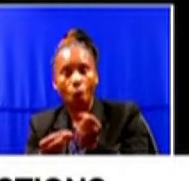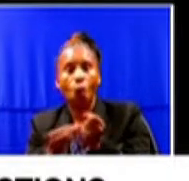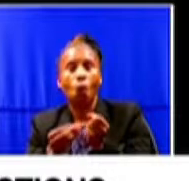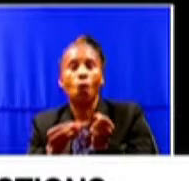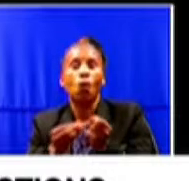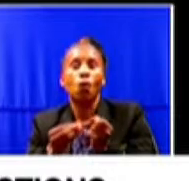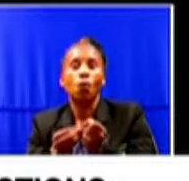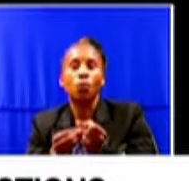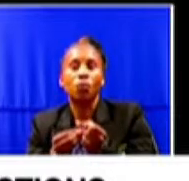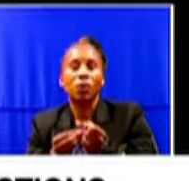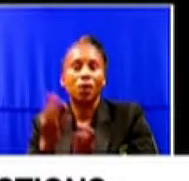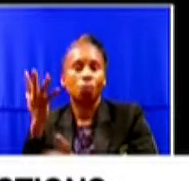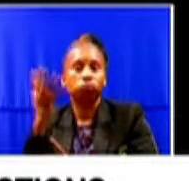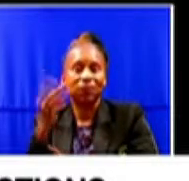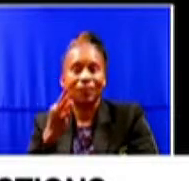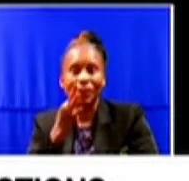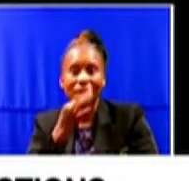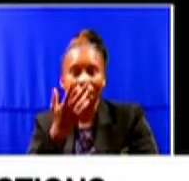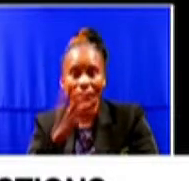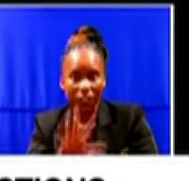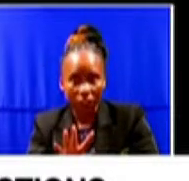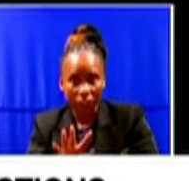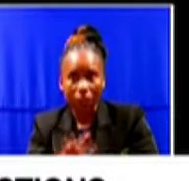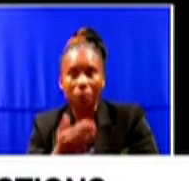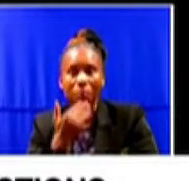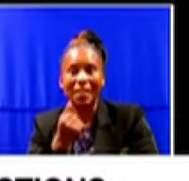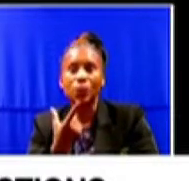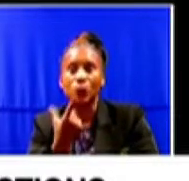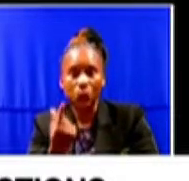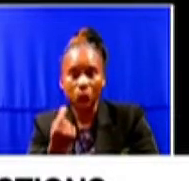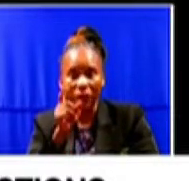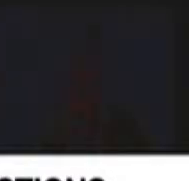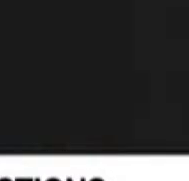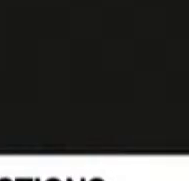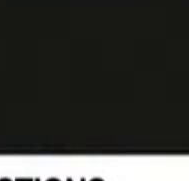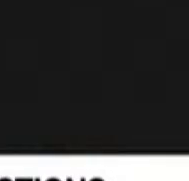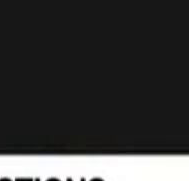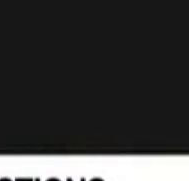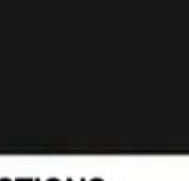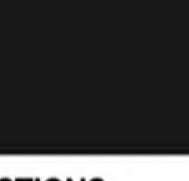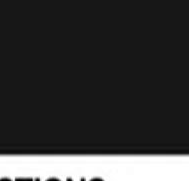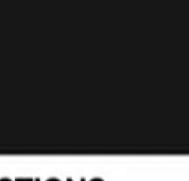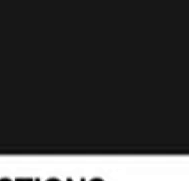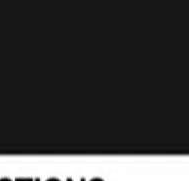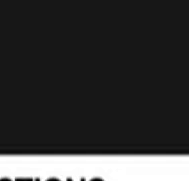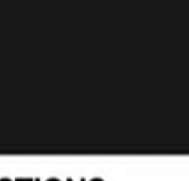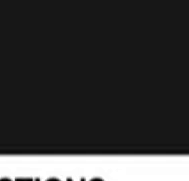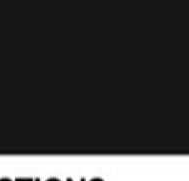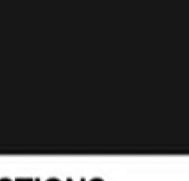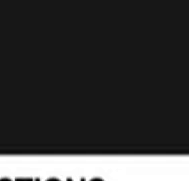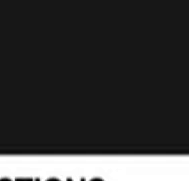Rule 85. Could you do that, please, and then proceed? What is the statement saying?